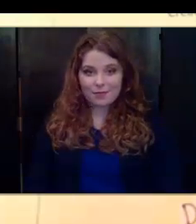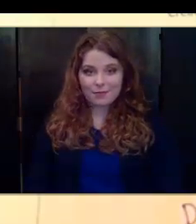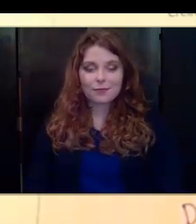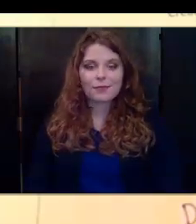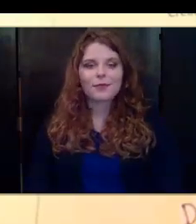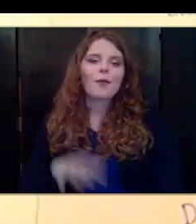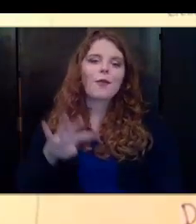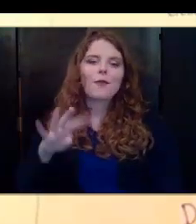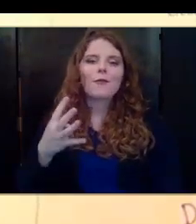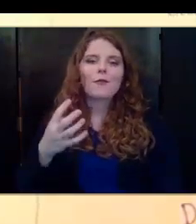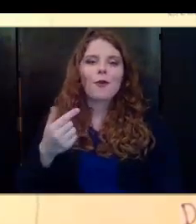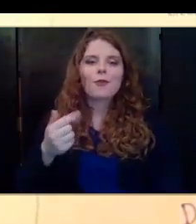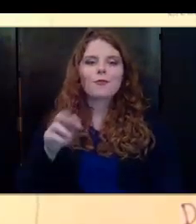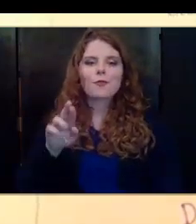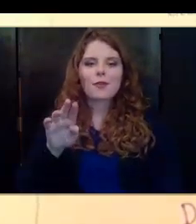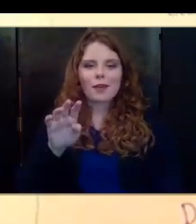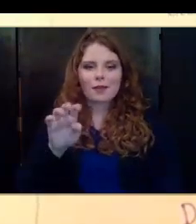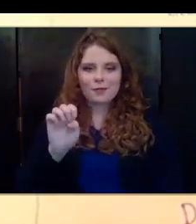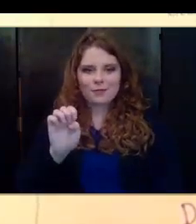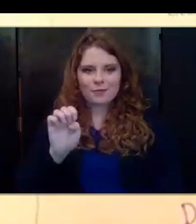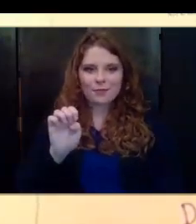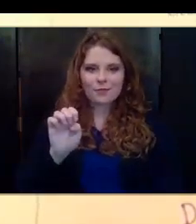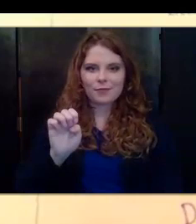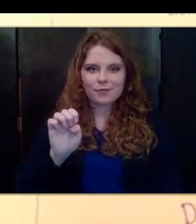fourth graders